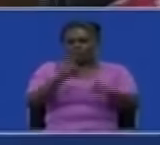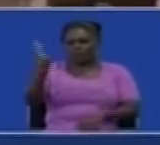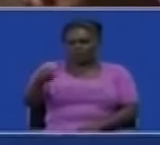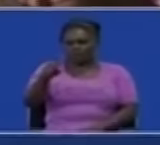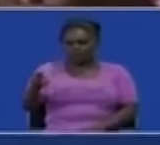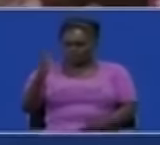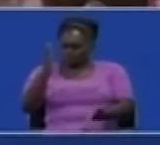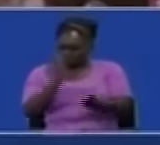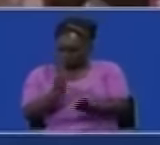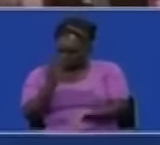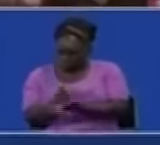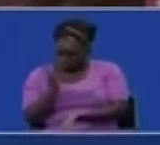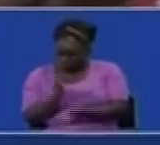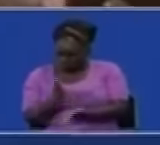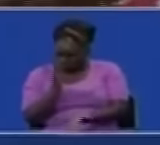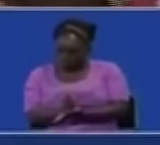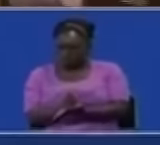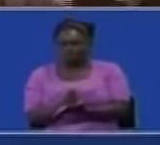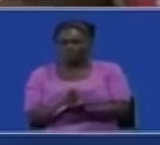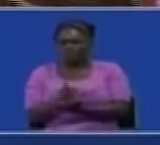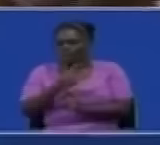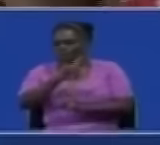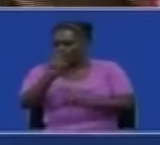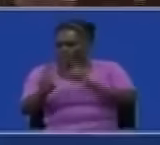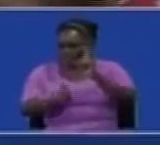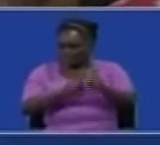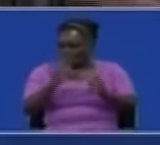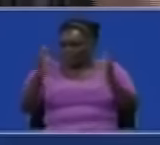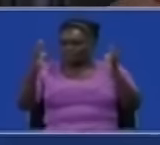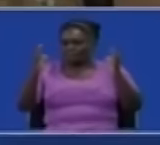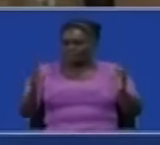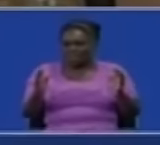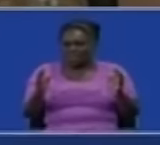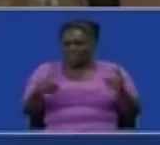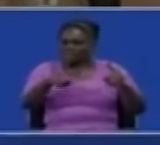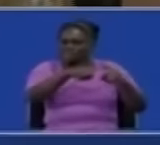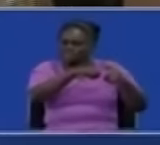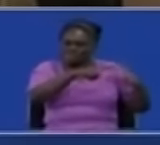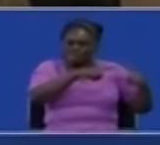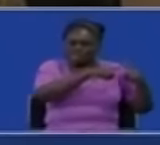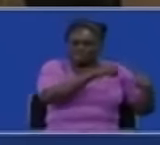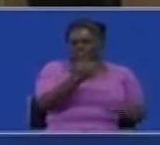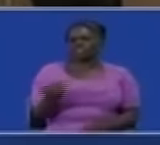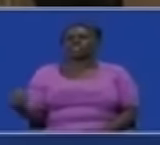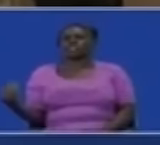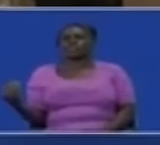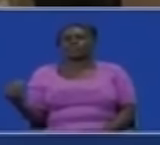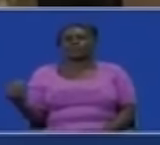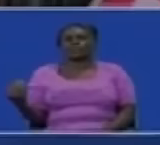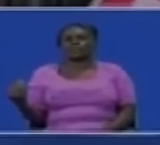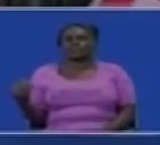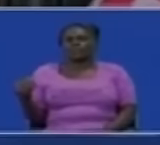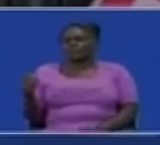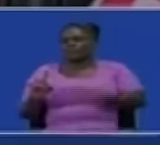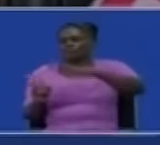In fact, these exams is one of the biggest genocide of children. It's a genocide. The ministry